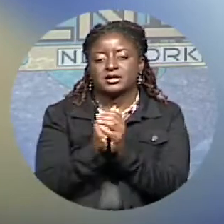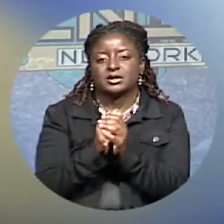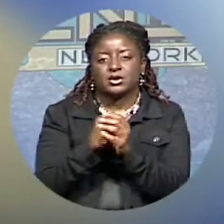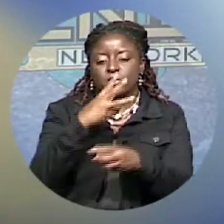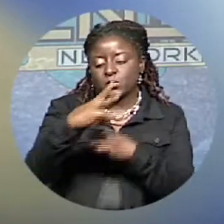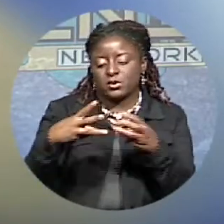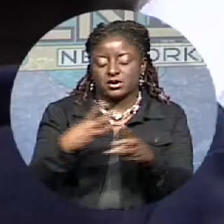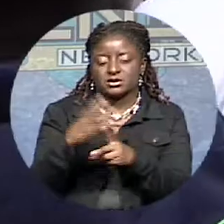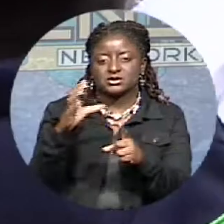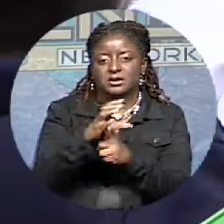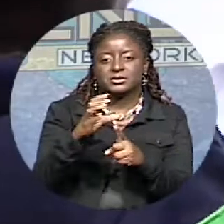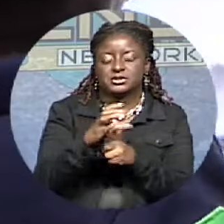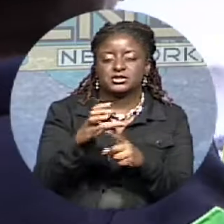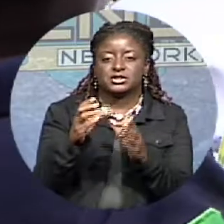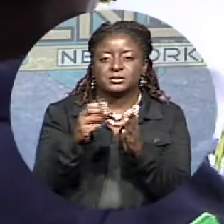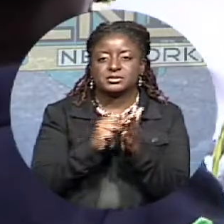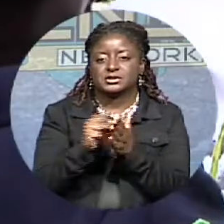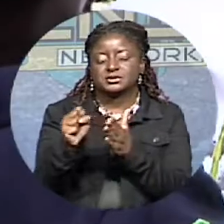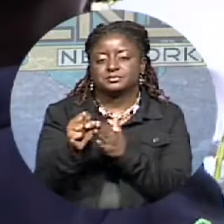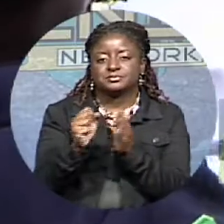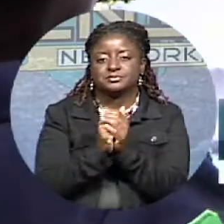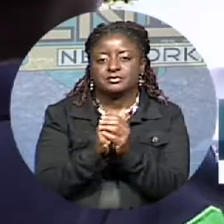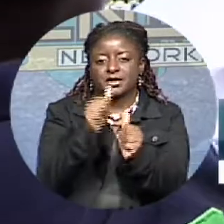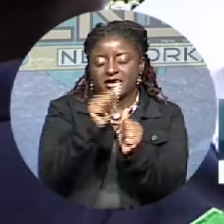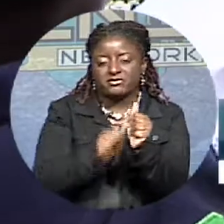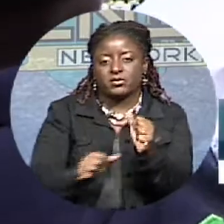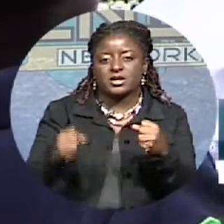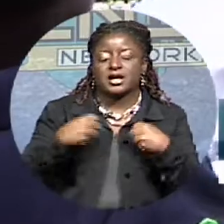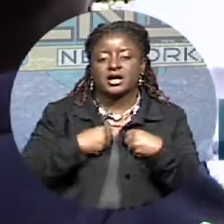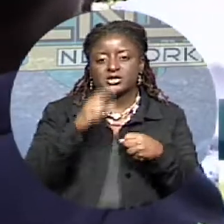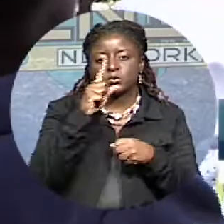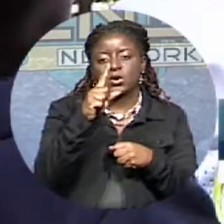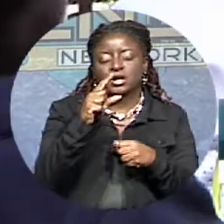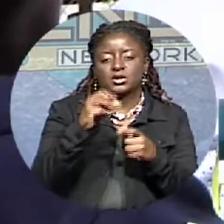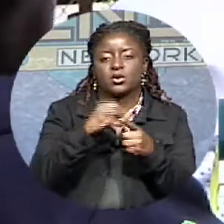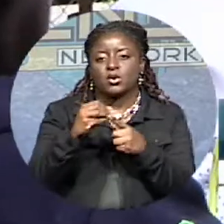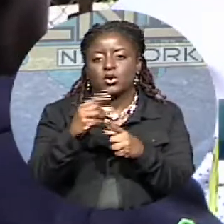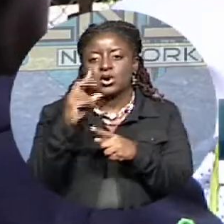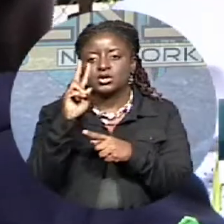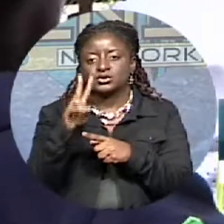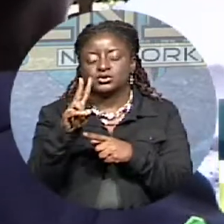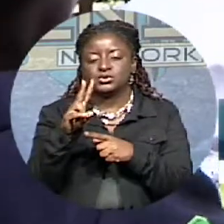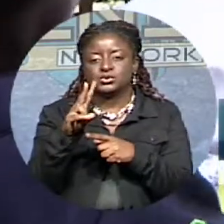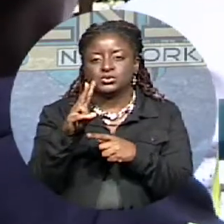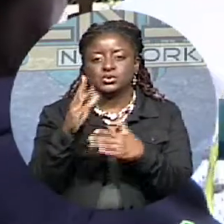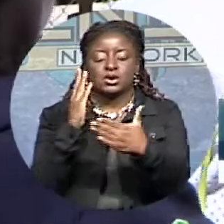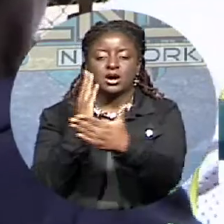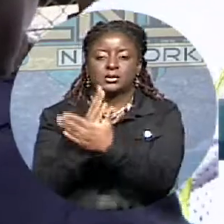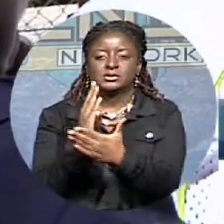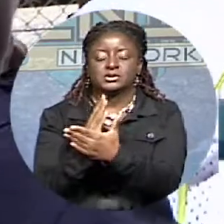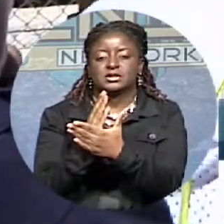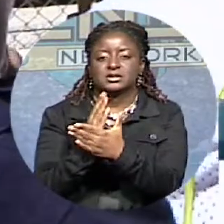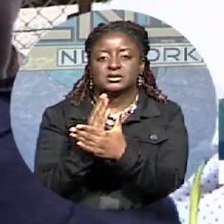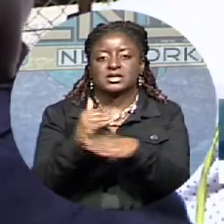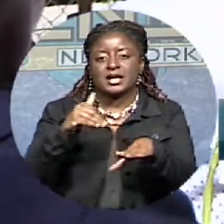spikes. Everybody has 1 or 2 obstacles that you go through, but at the end of the day,